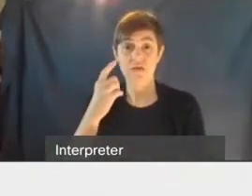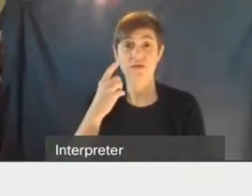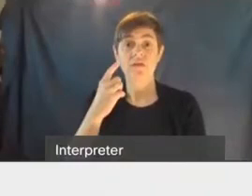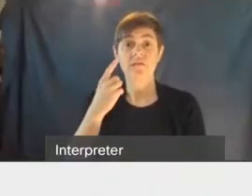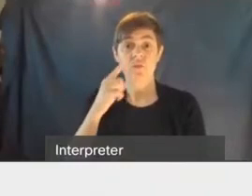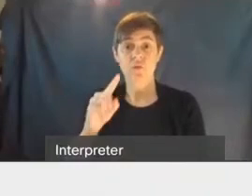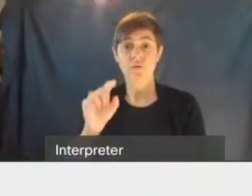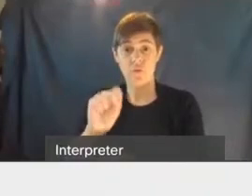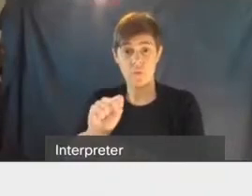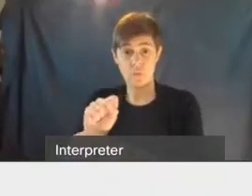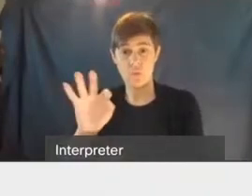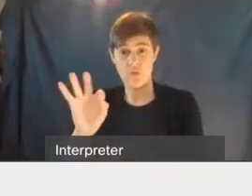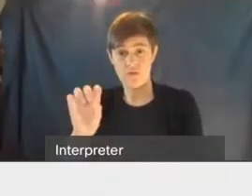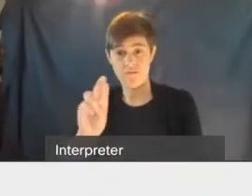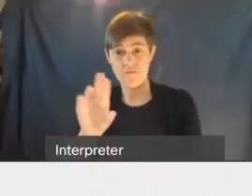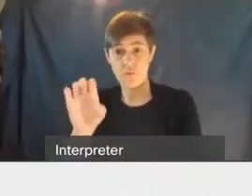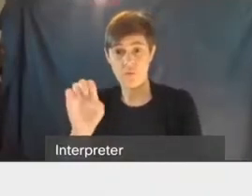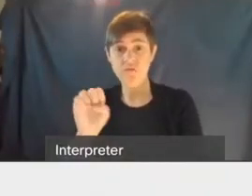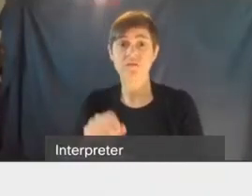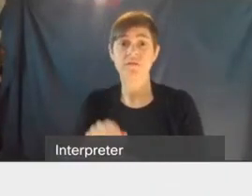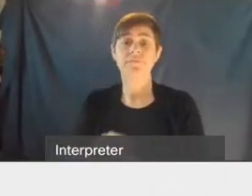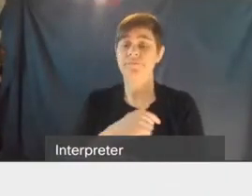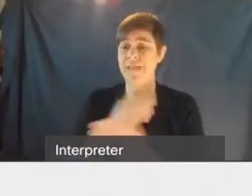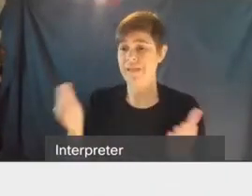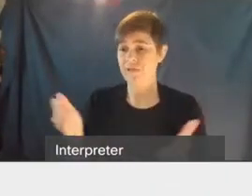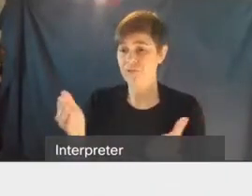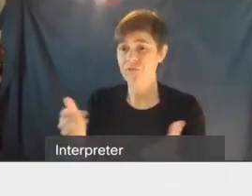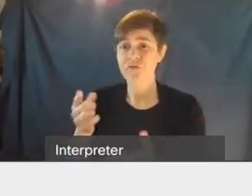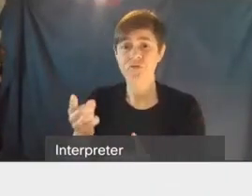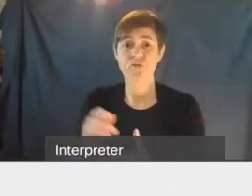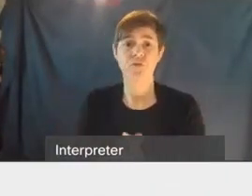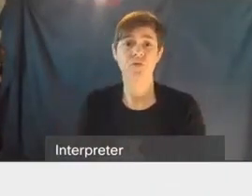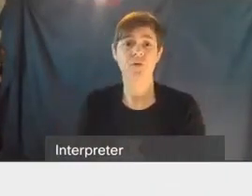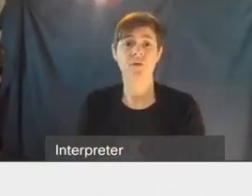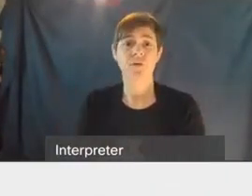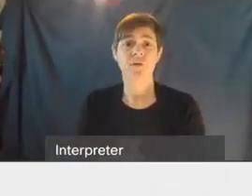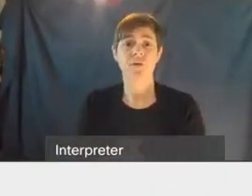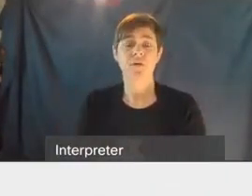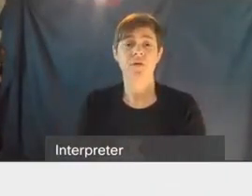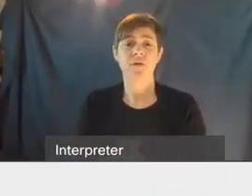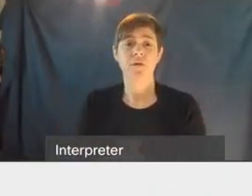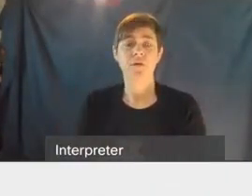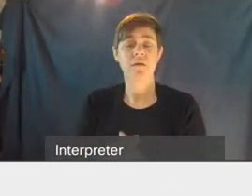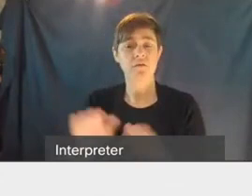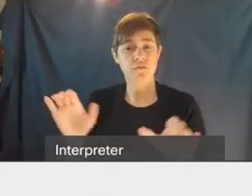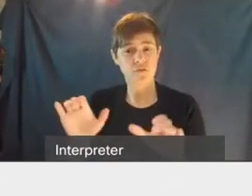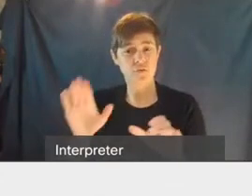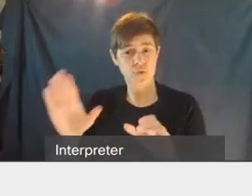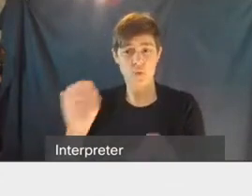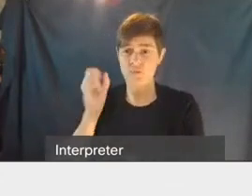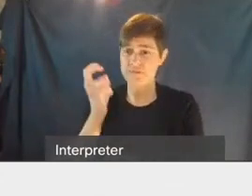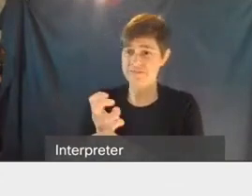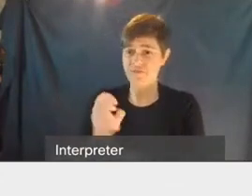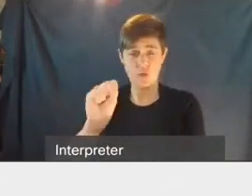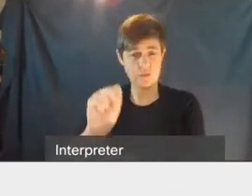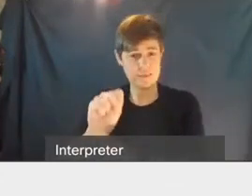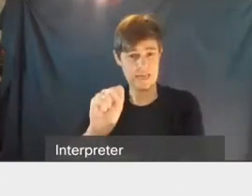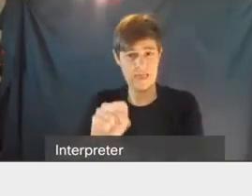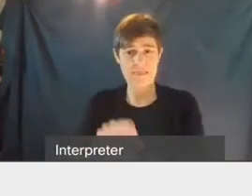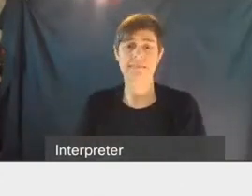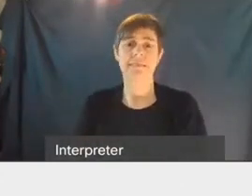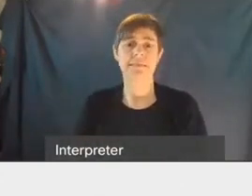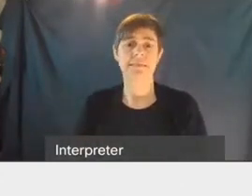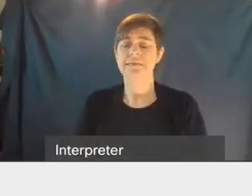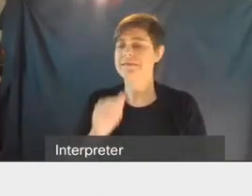workforce. I entice you to do your difficult task. Don't make any of those